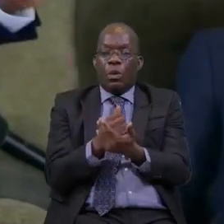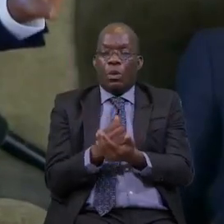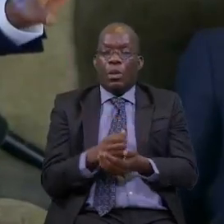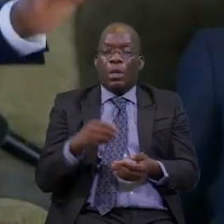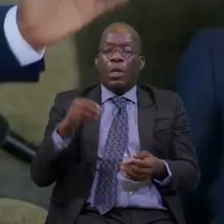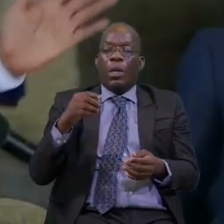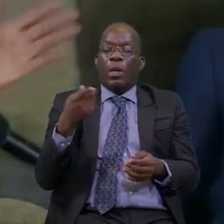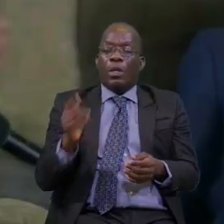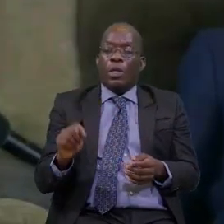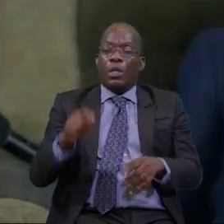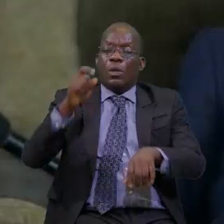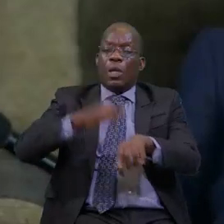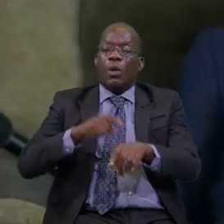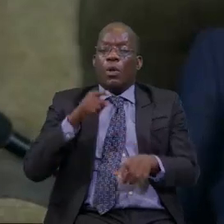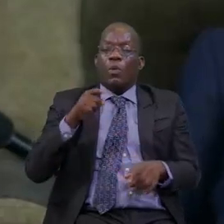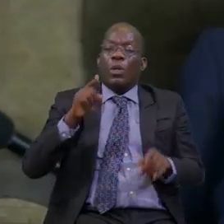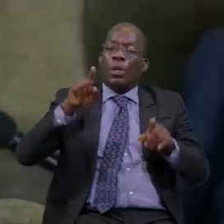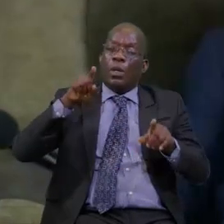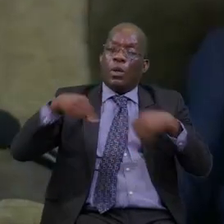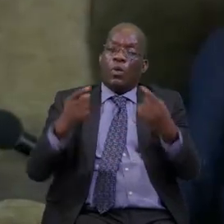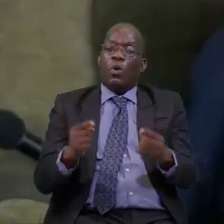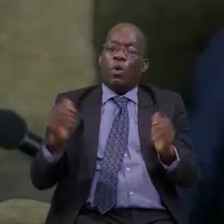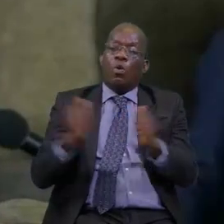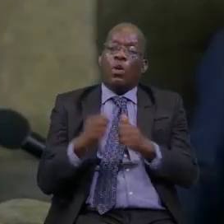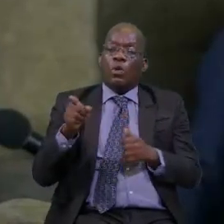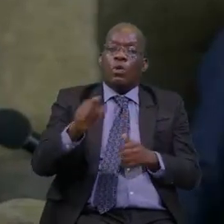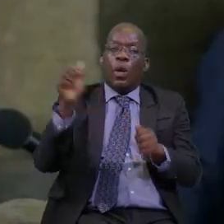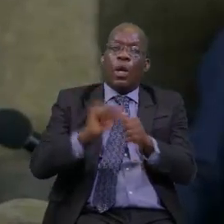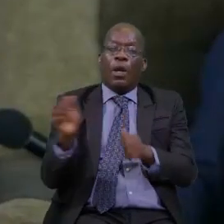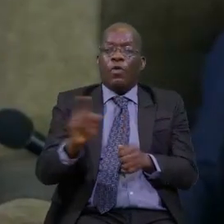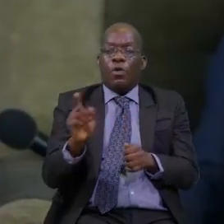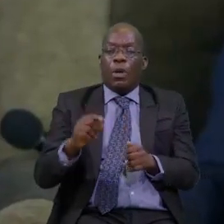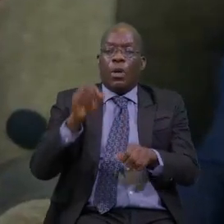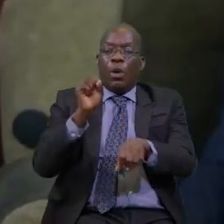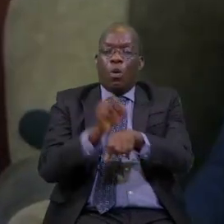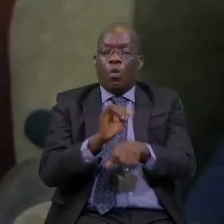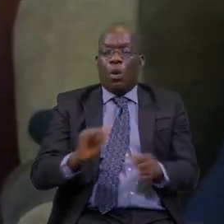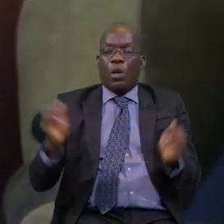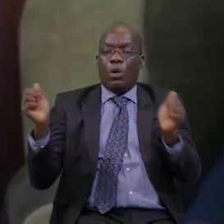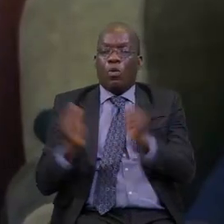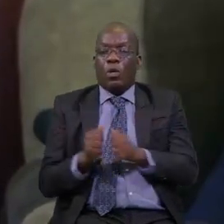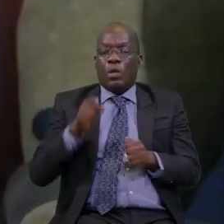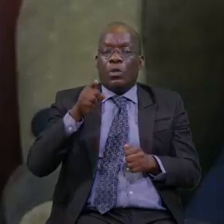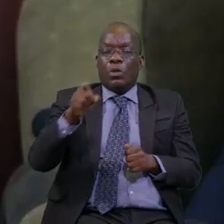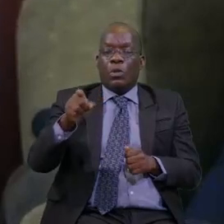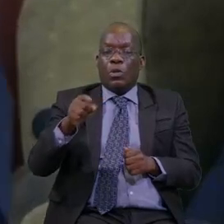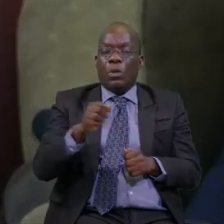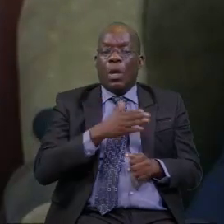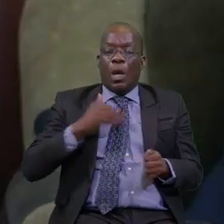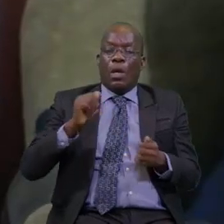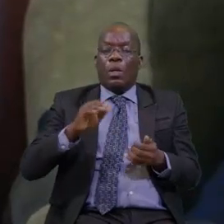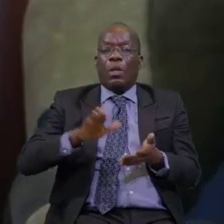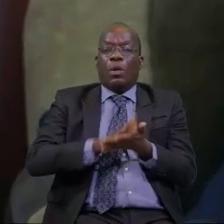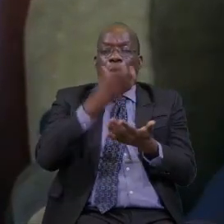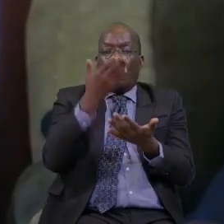he goes with you everywhere, walking with you and confirming the